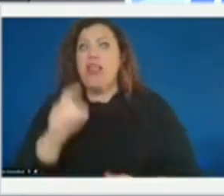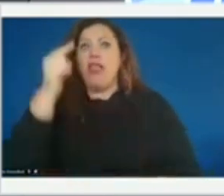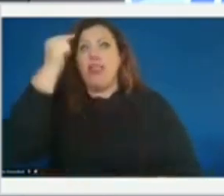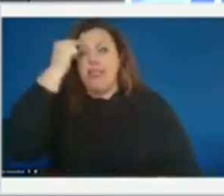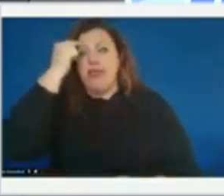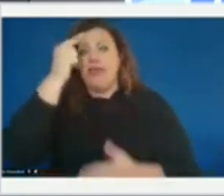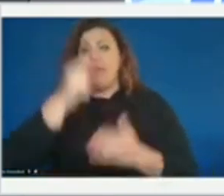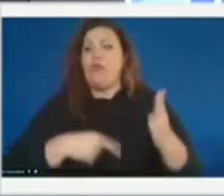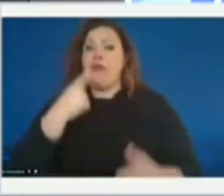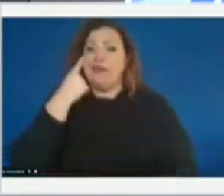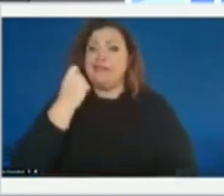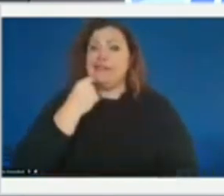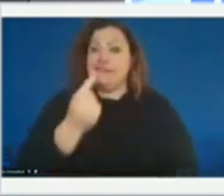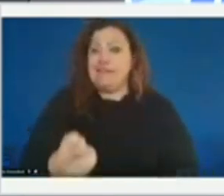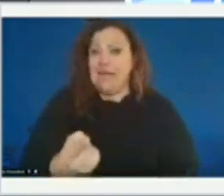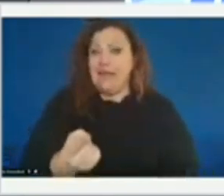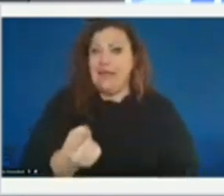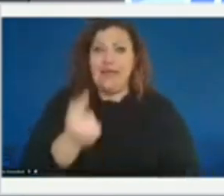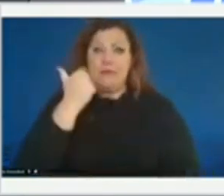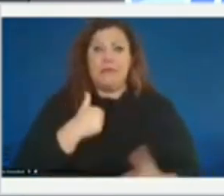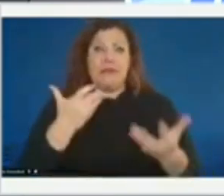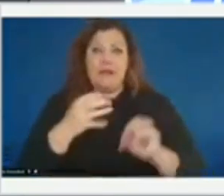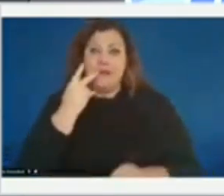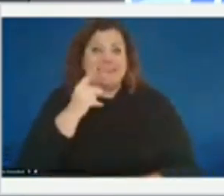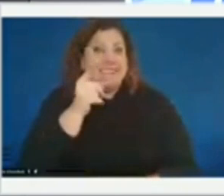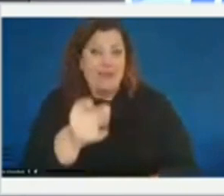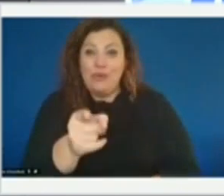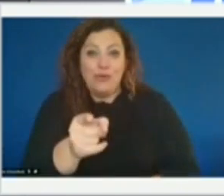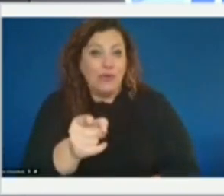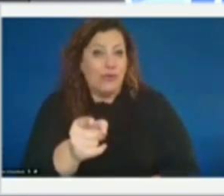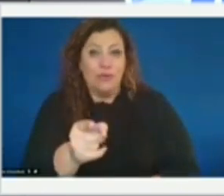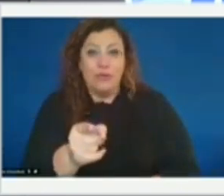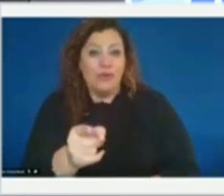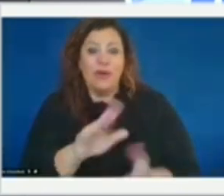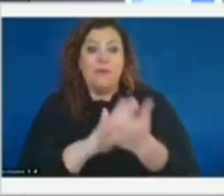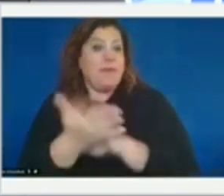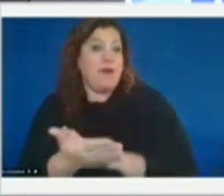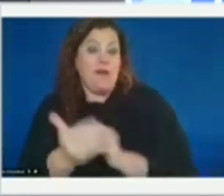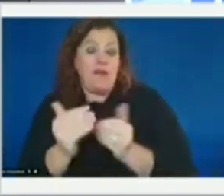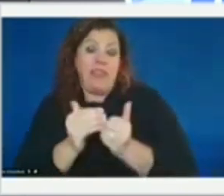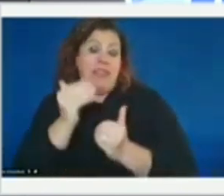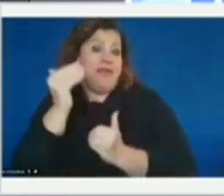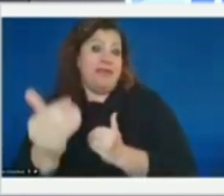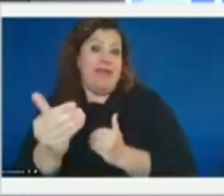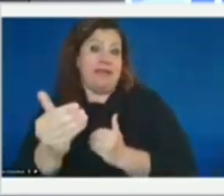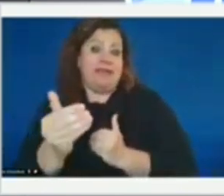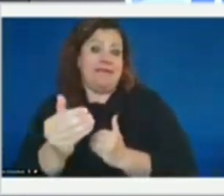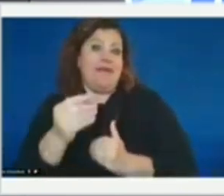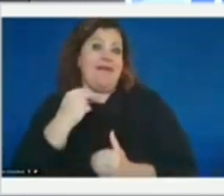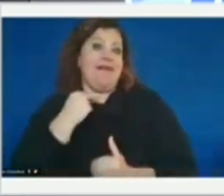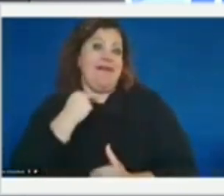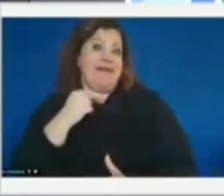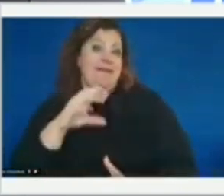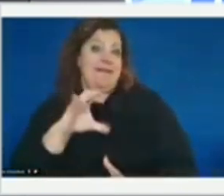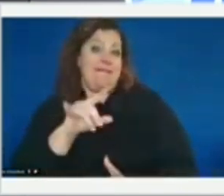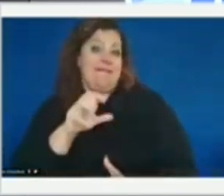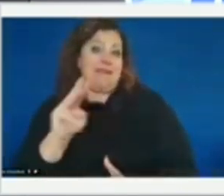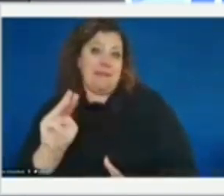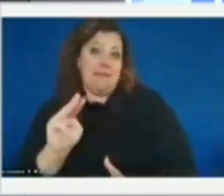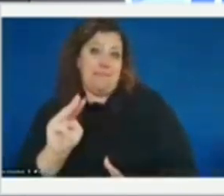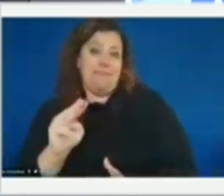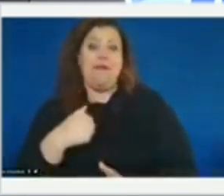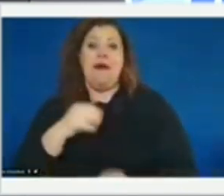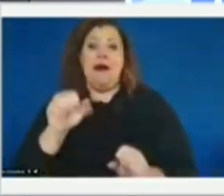said, because I don't want to see you become the next victim. I can tell you